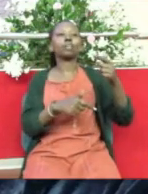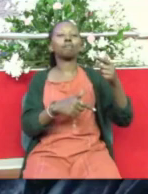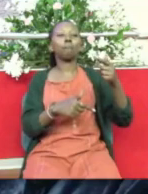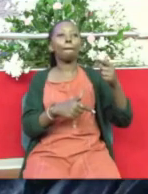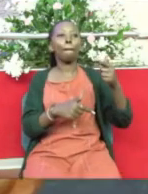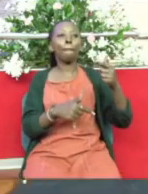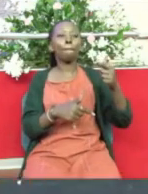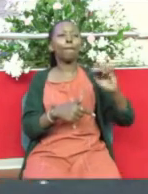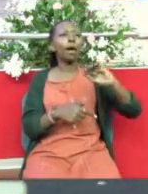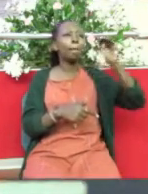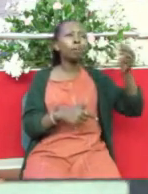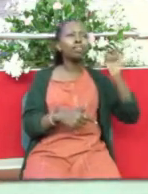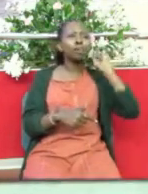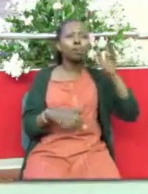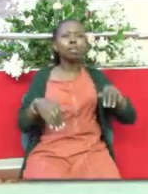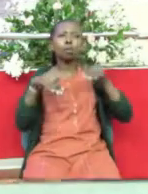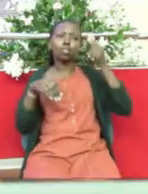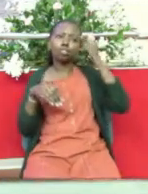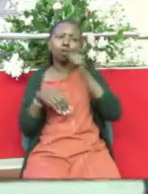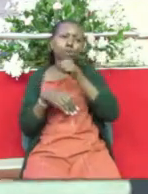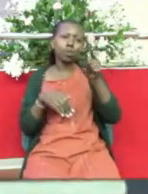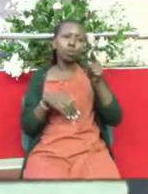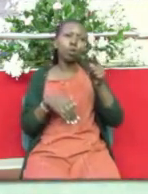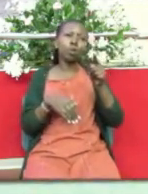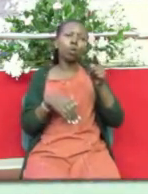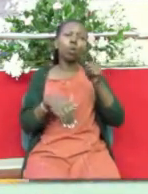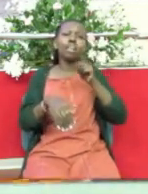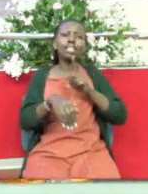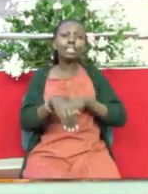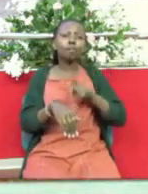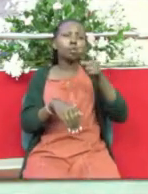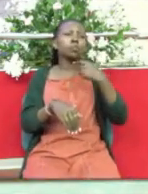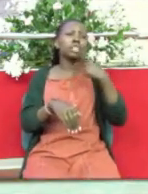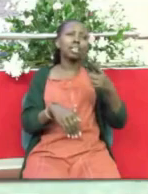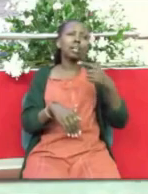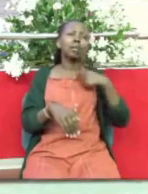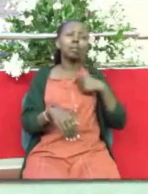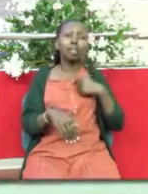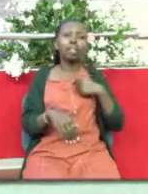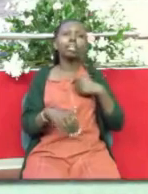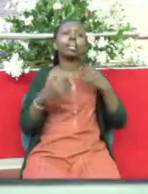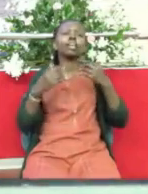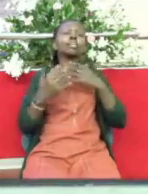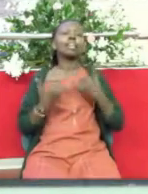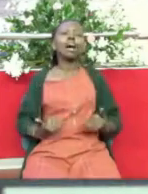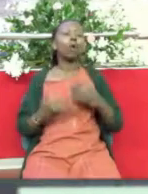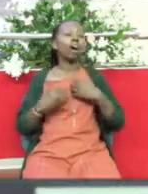They will wait for you until the day you say, I cannot continue marching on this spot, and you start making